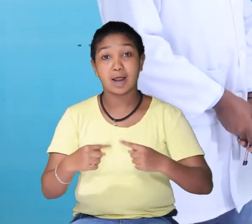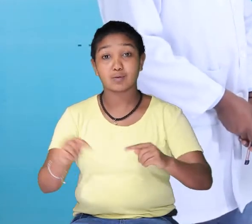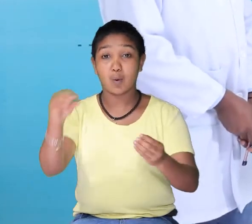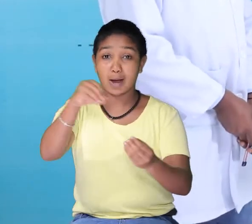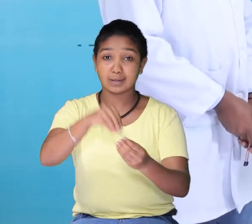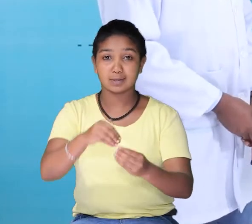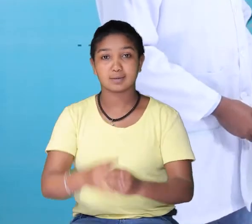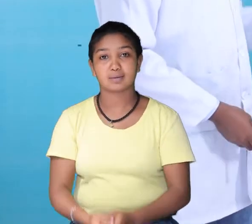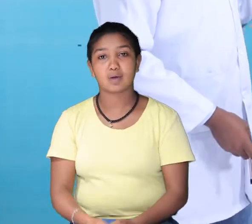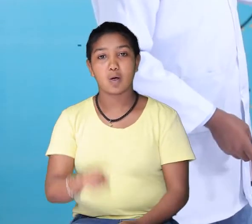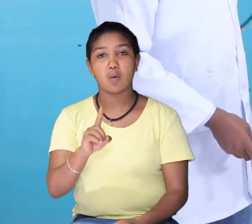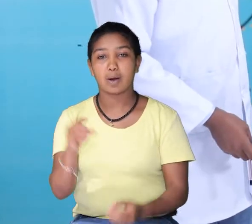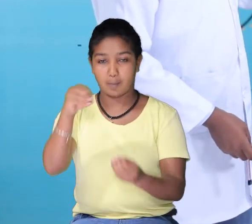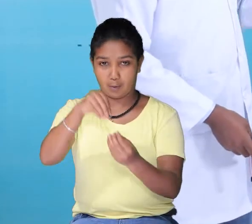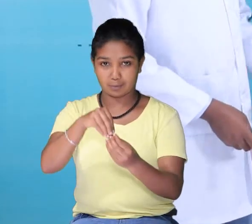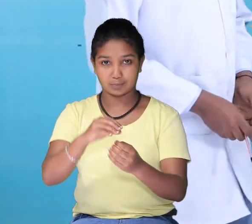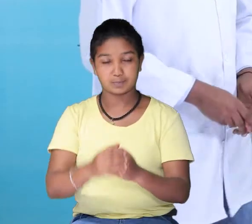add one more.